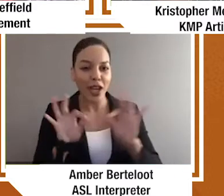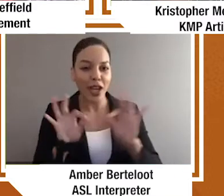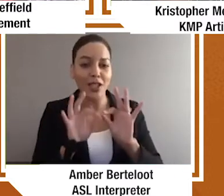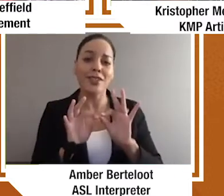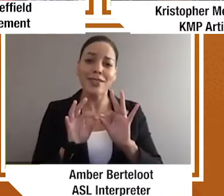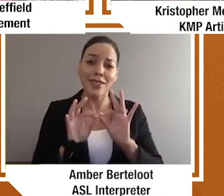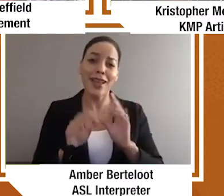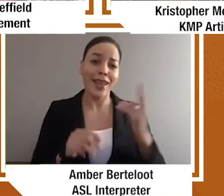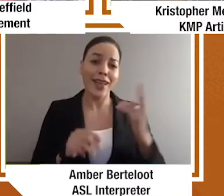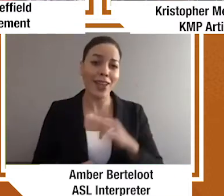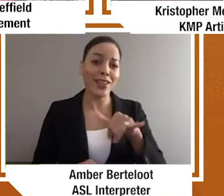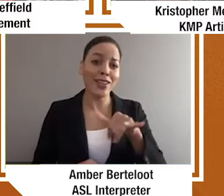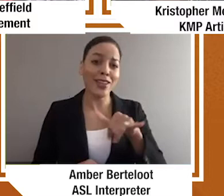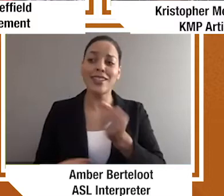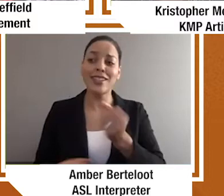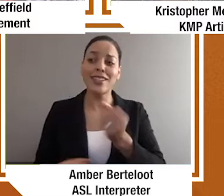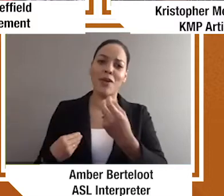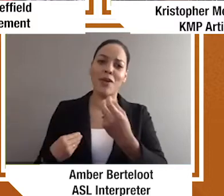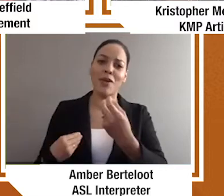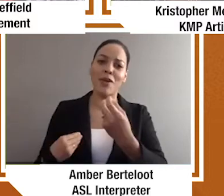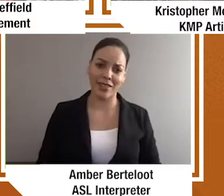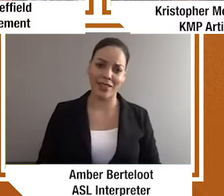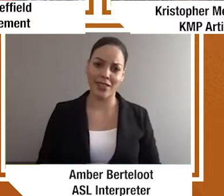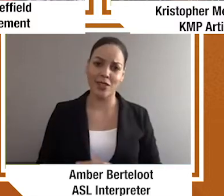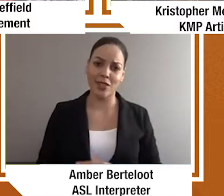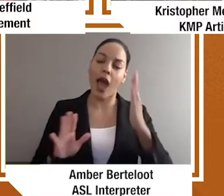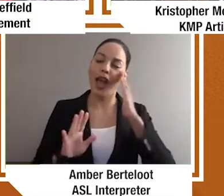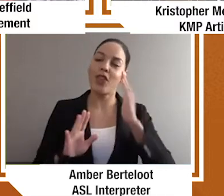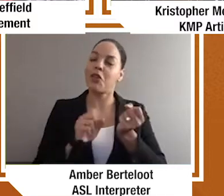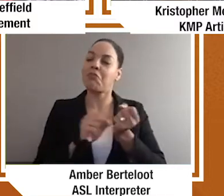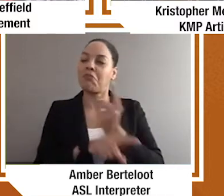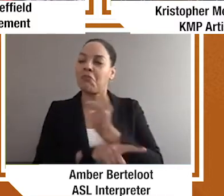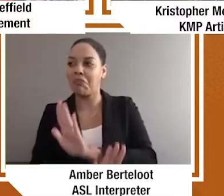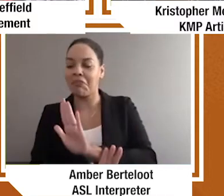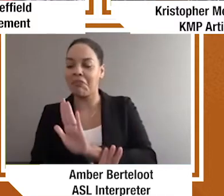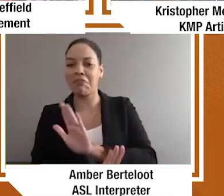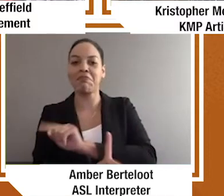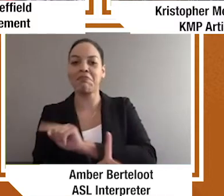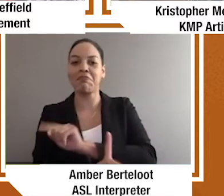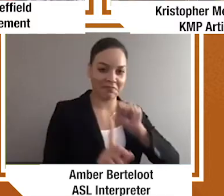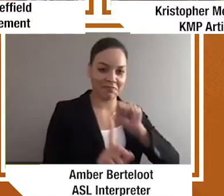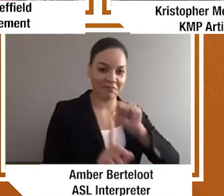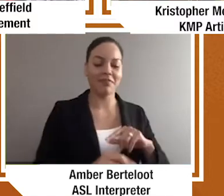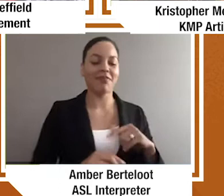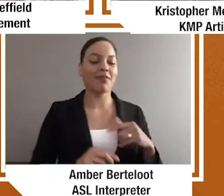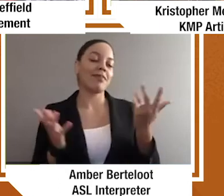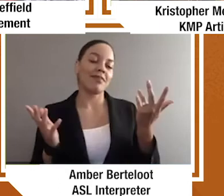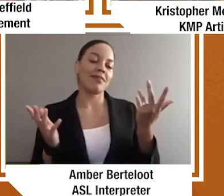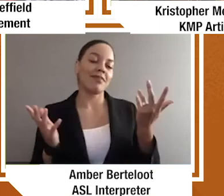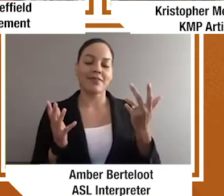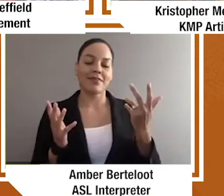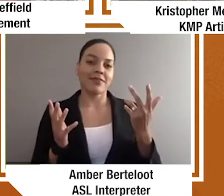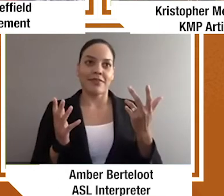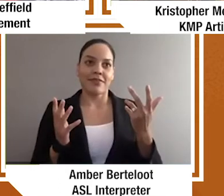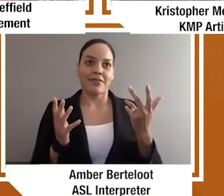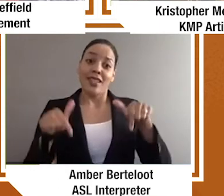it. Like, let's be real. Okay, I know I'm going off for a minute. I'm on my soapbox. But I'm just, you know, like, this is